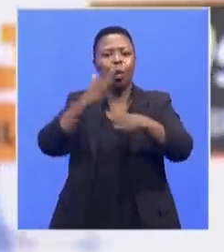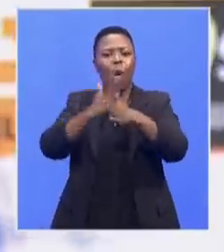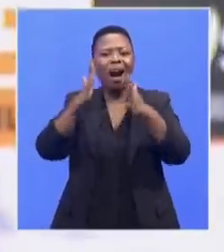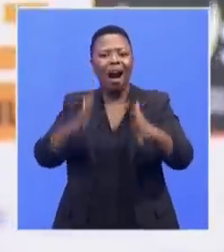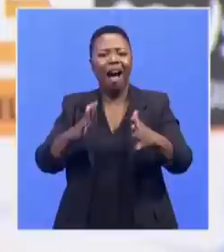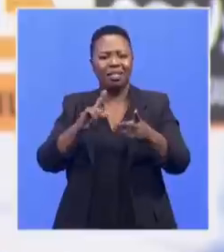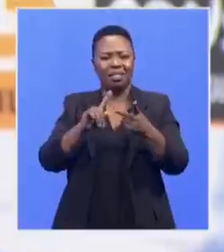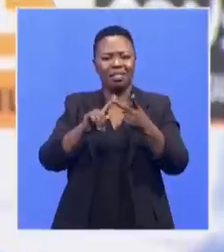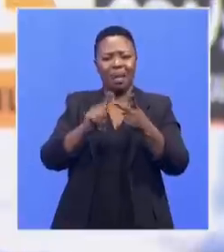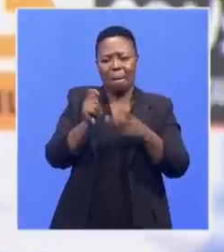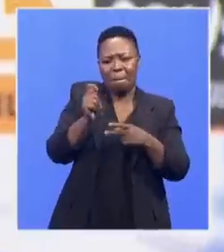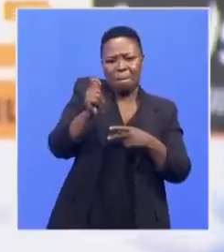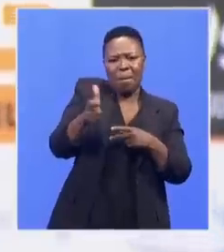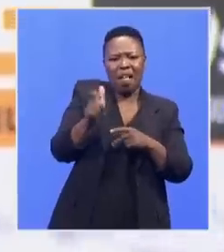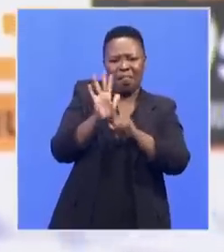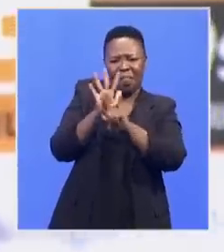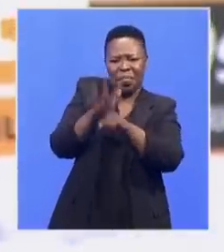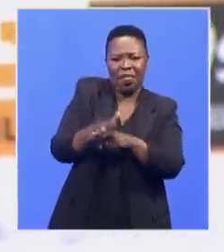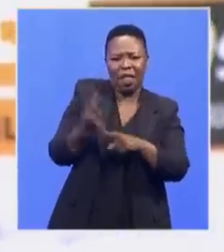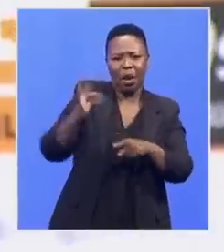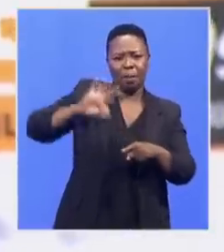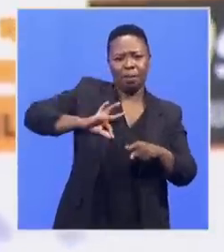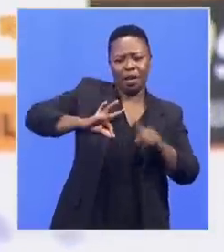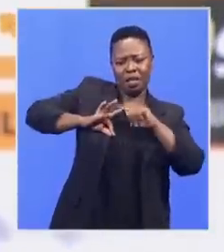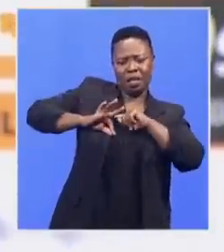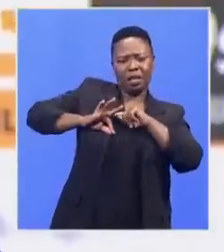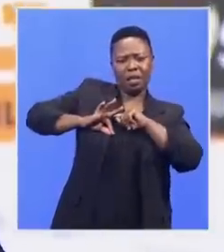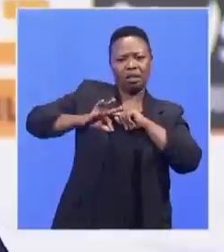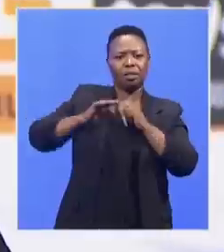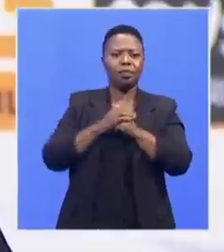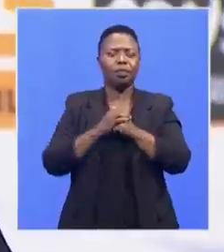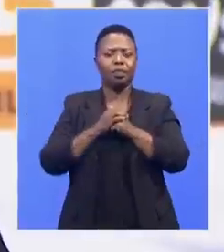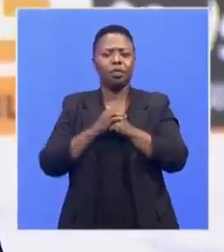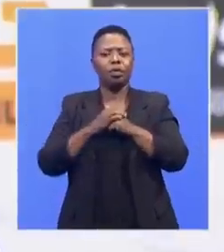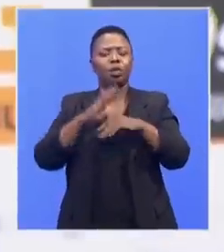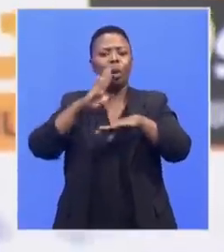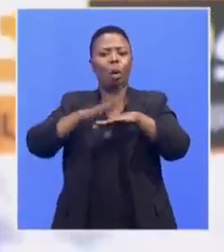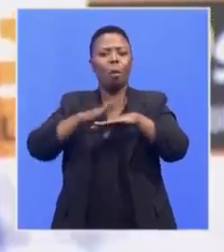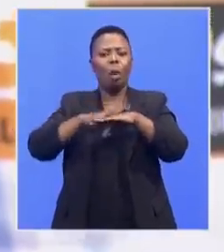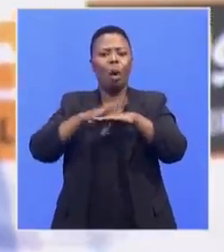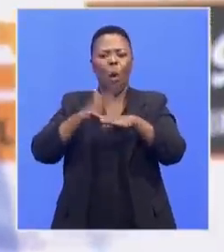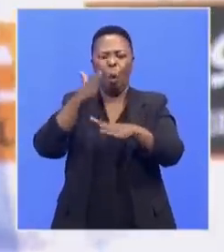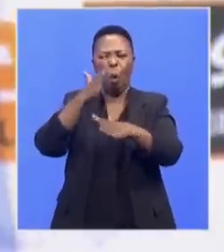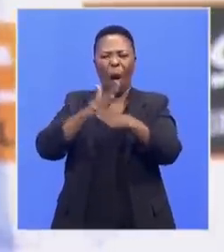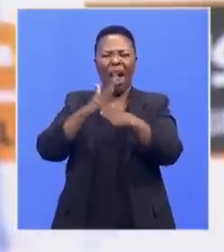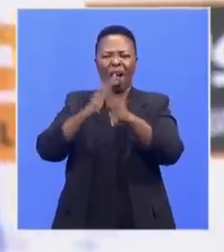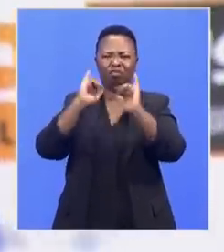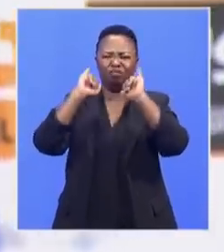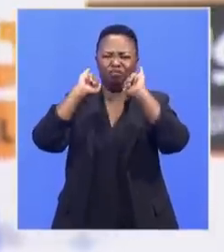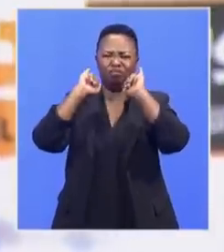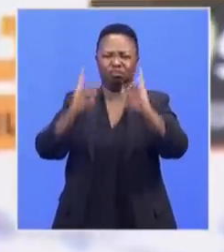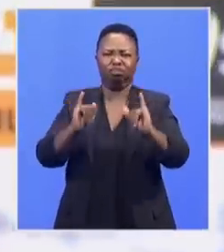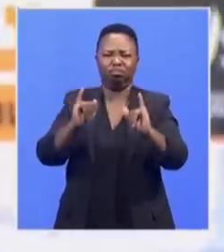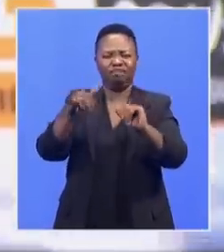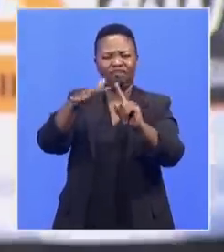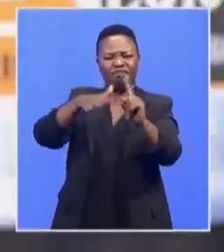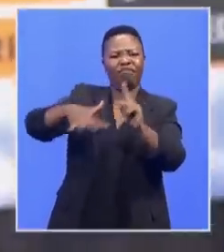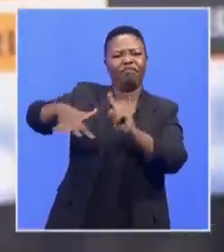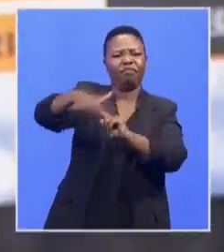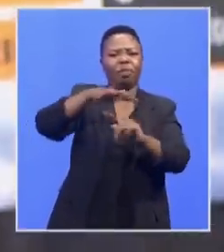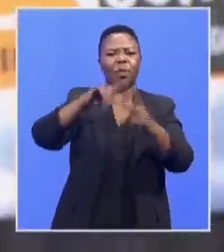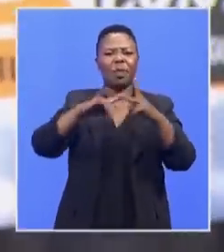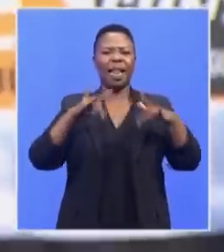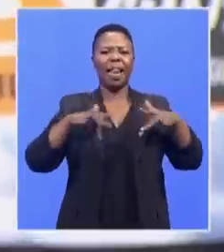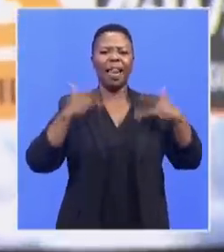wages, and exposing them to terrible working conditions and living